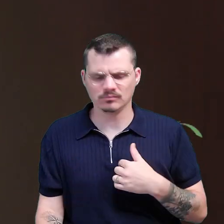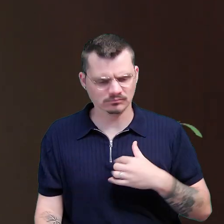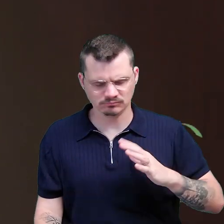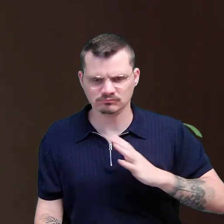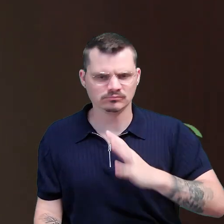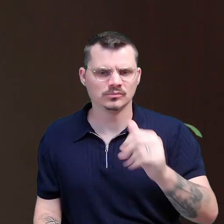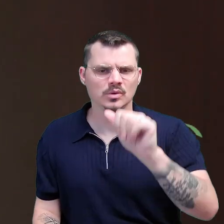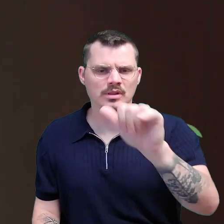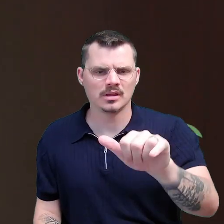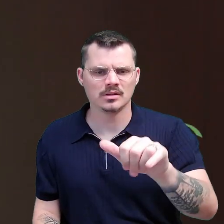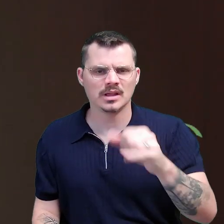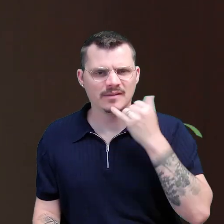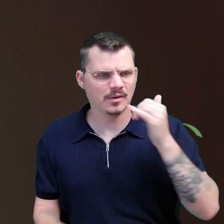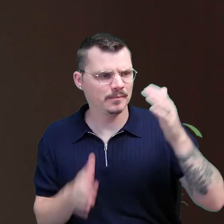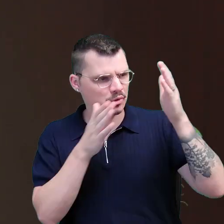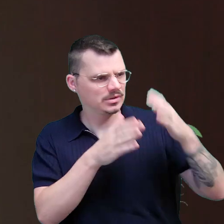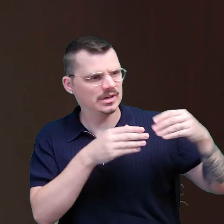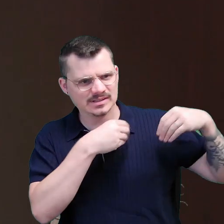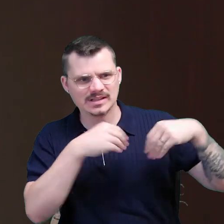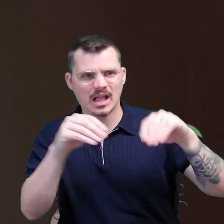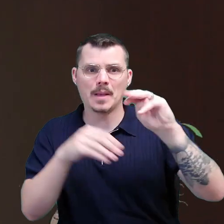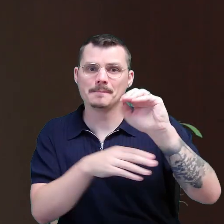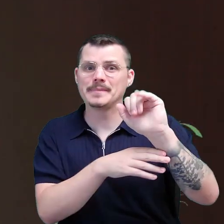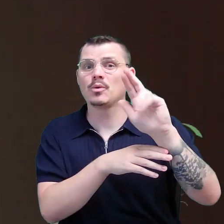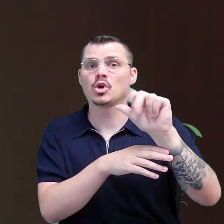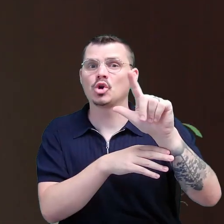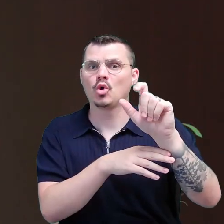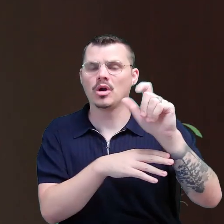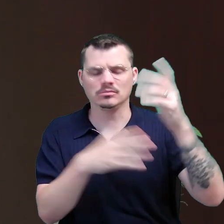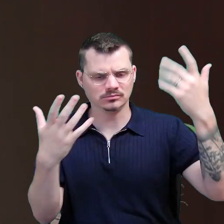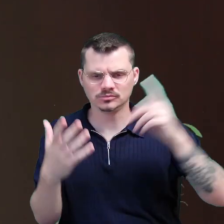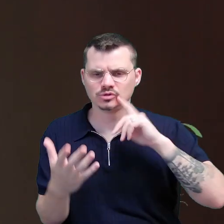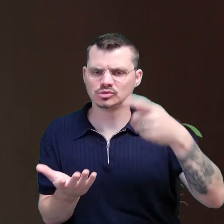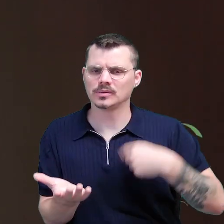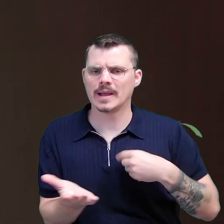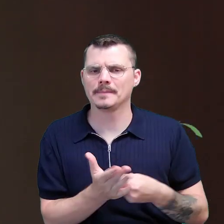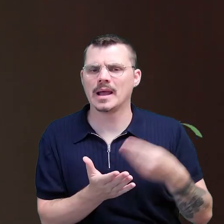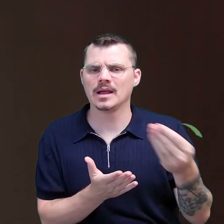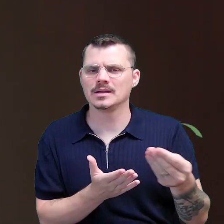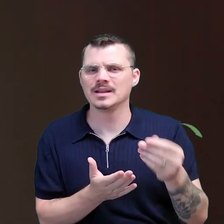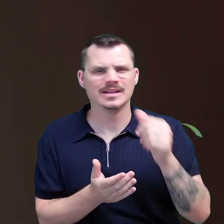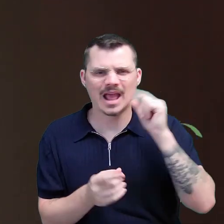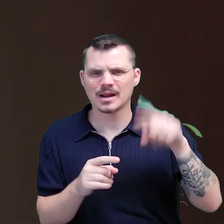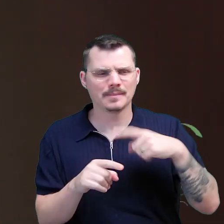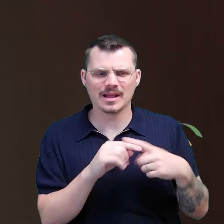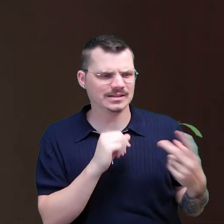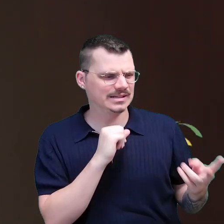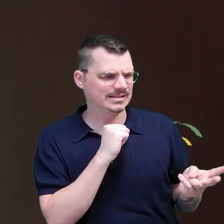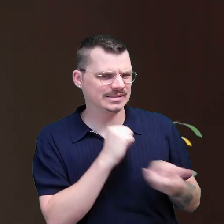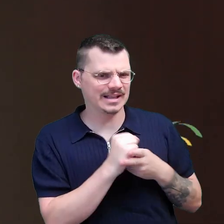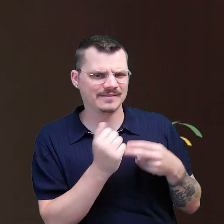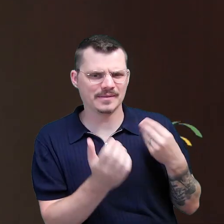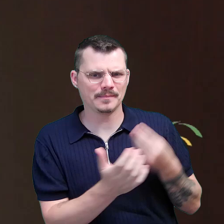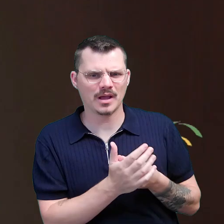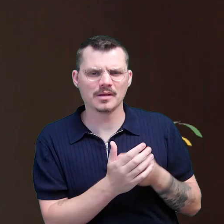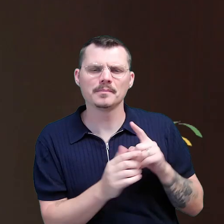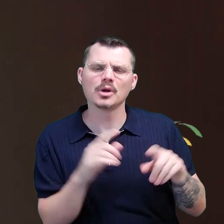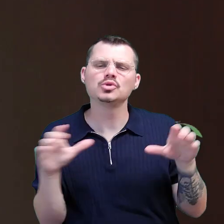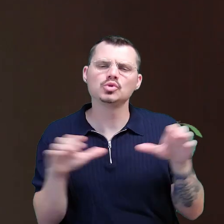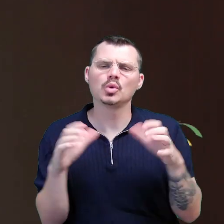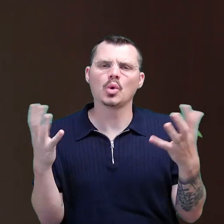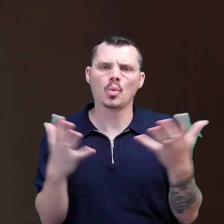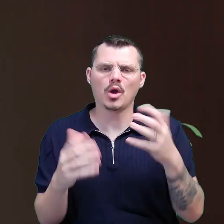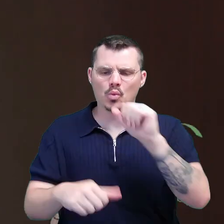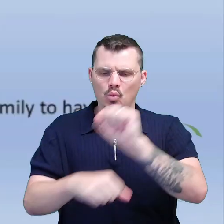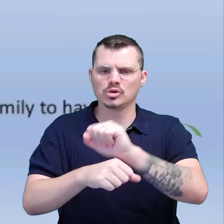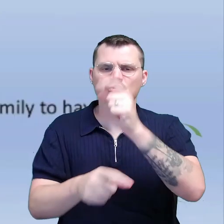about that. If a person's selling a miracle, I'm buying, right? It's not about saving money, but it is about doing